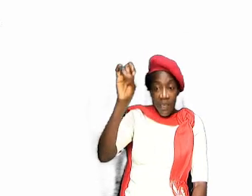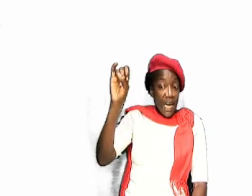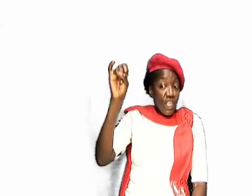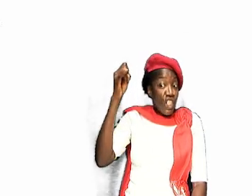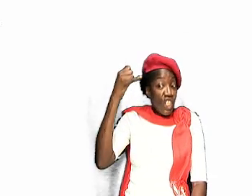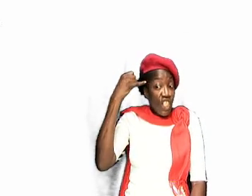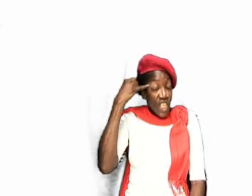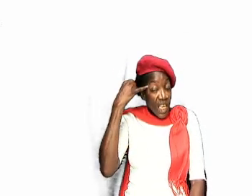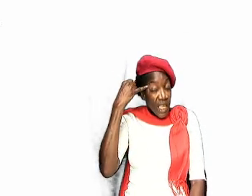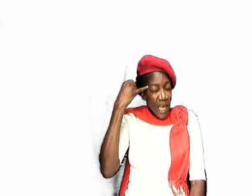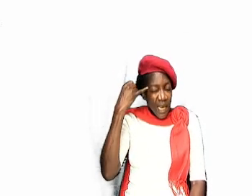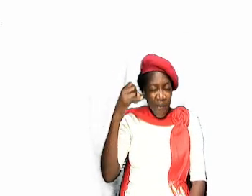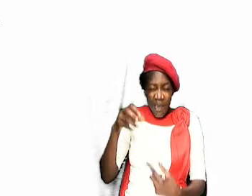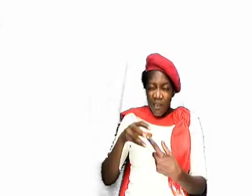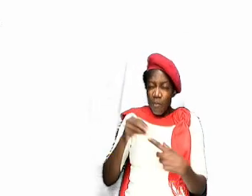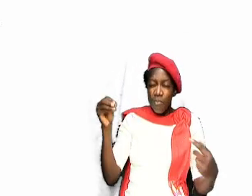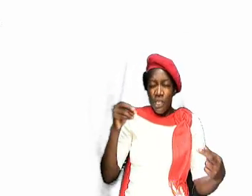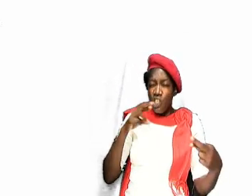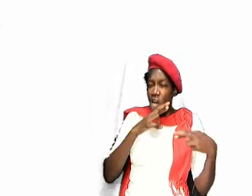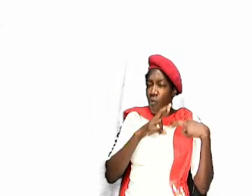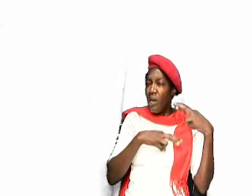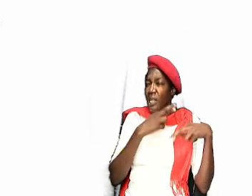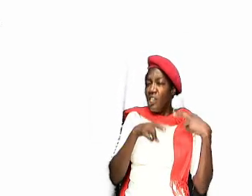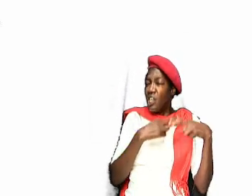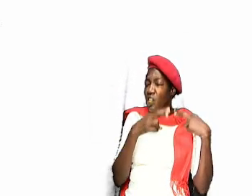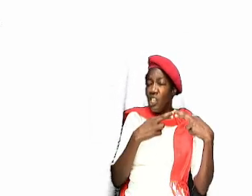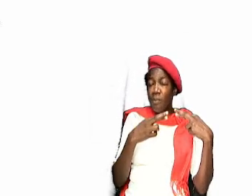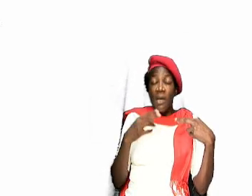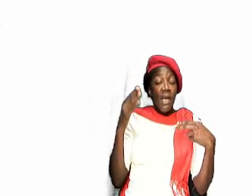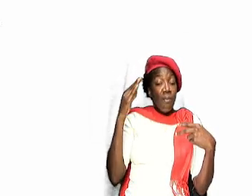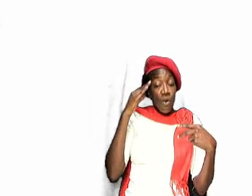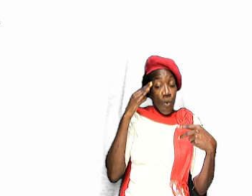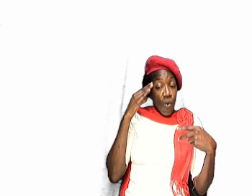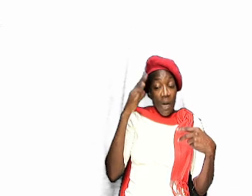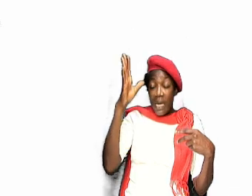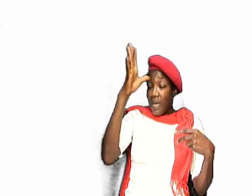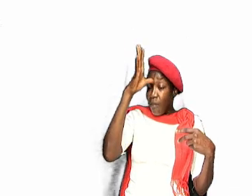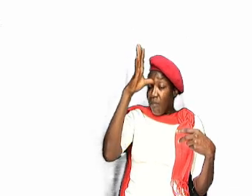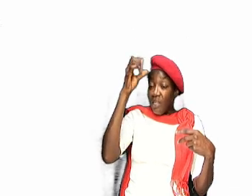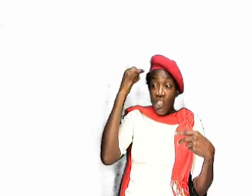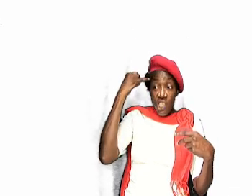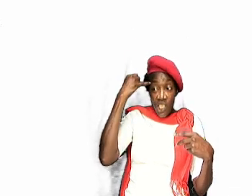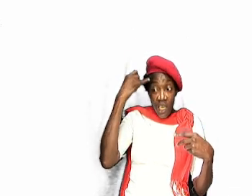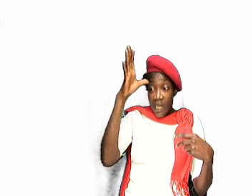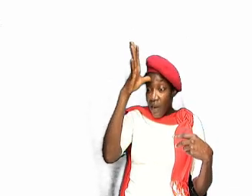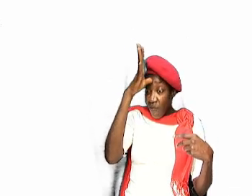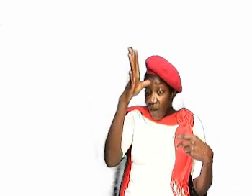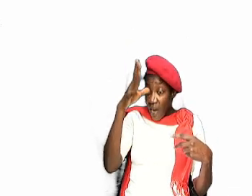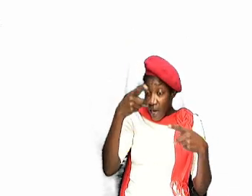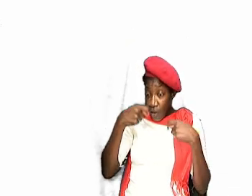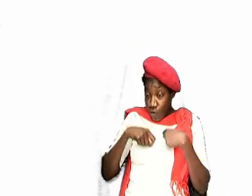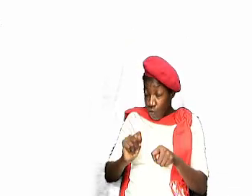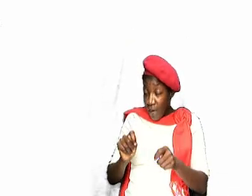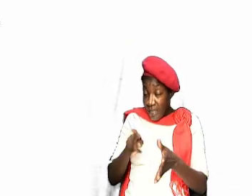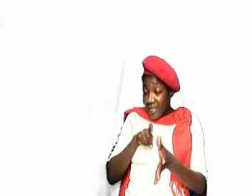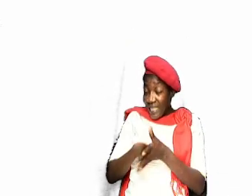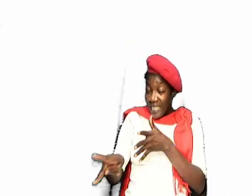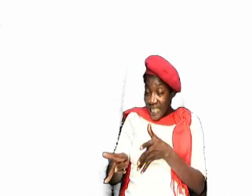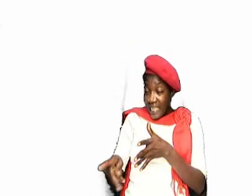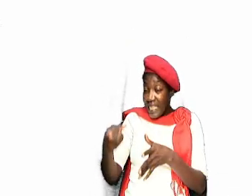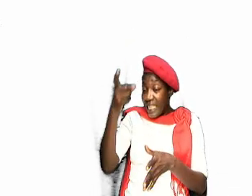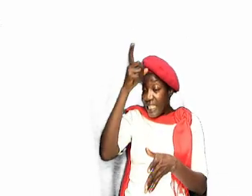And Jonathan knew that even though his father was trying to kill David, that David would someday become